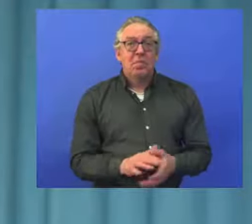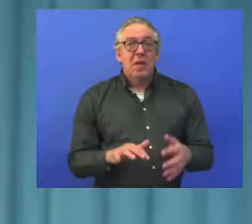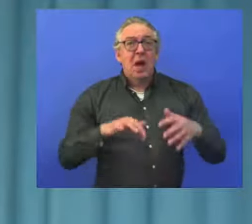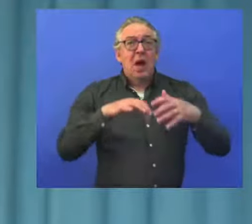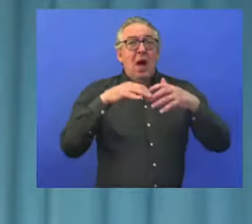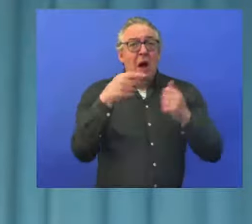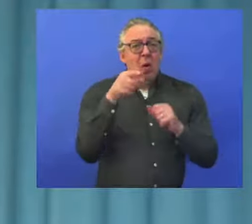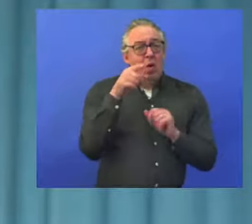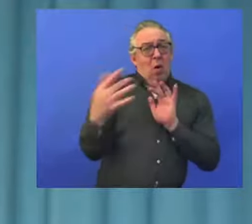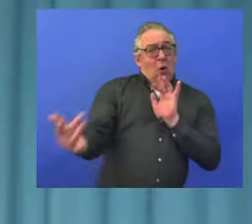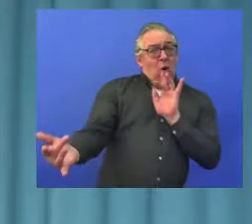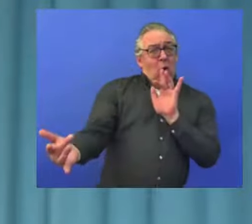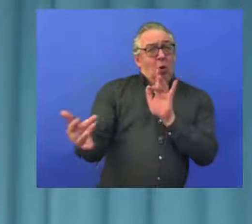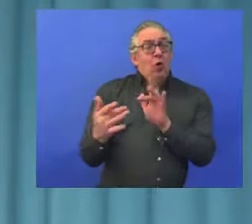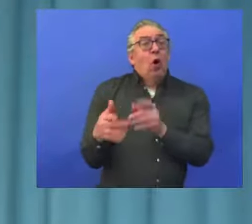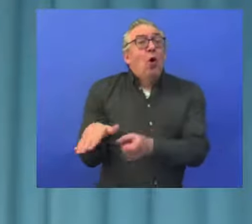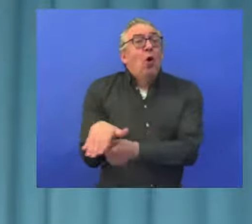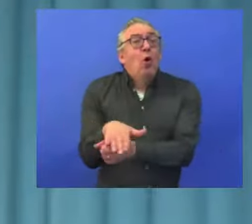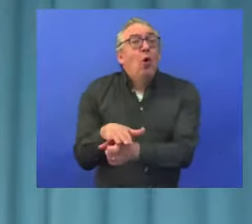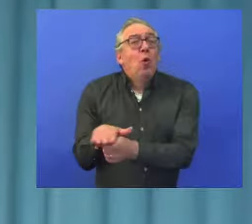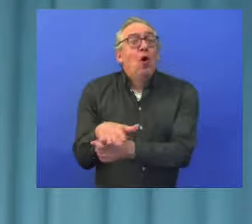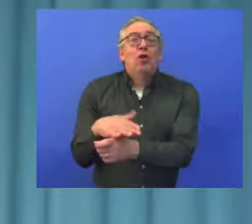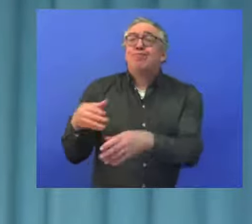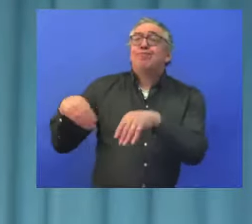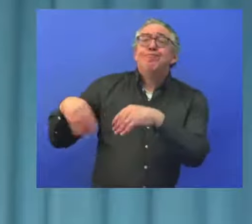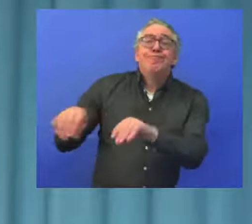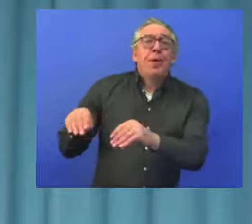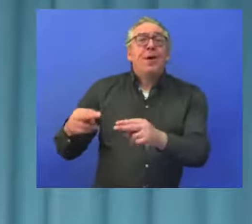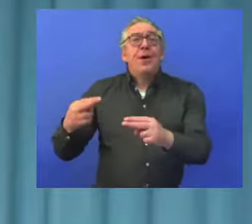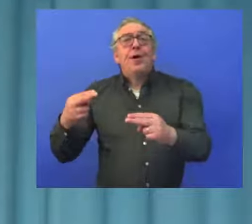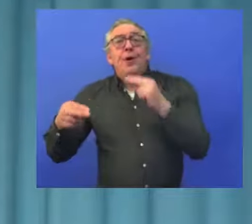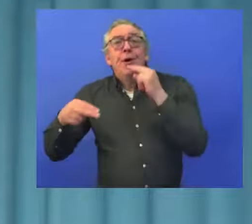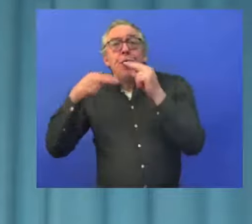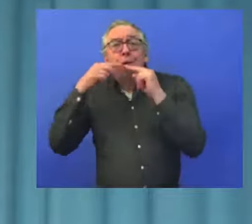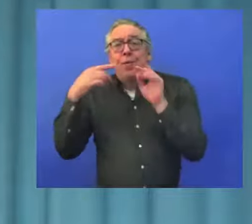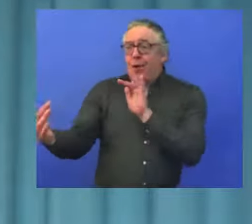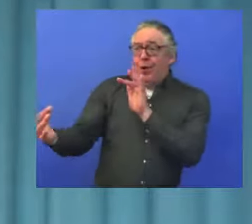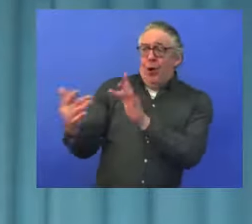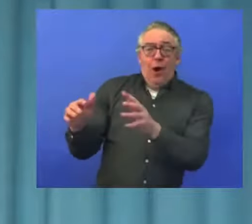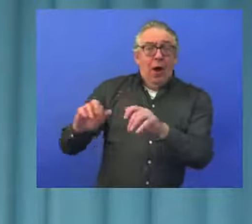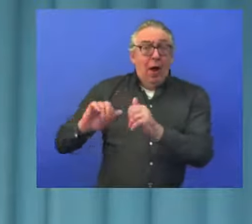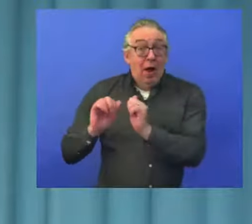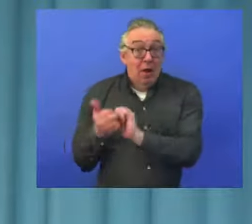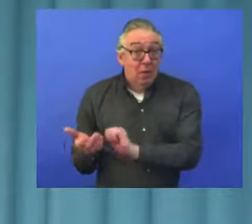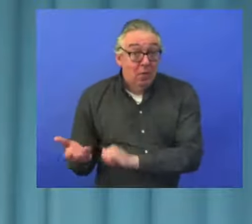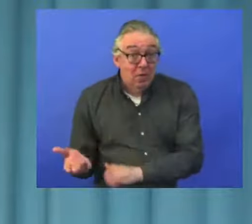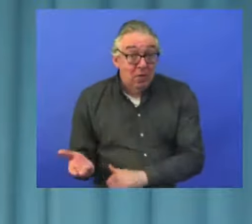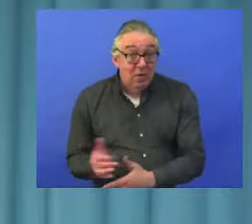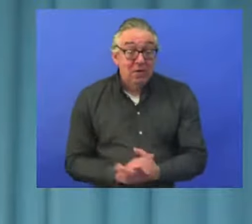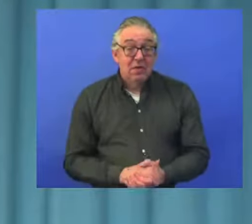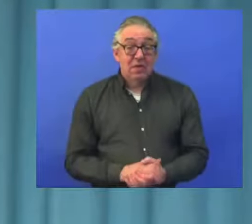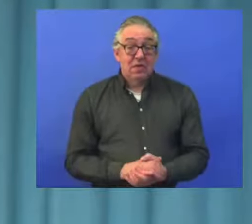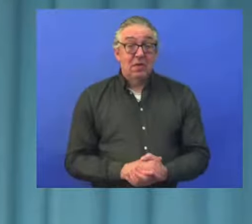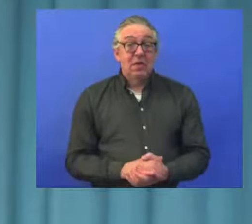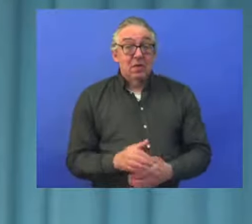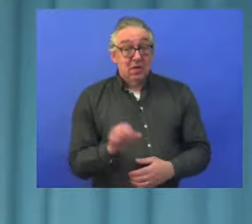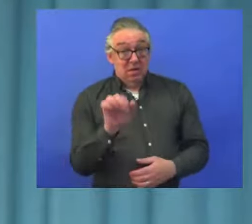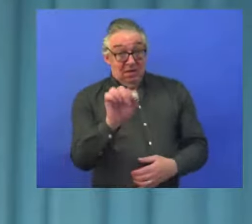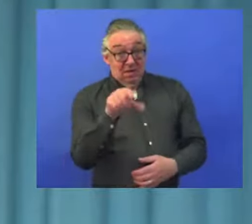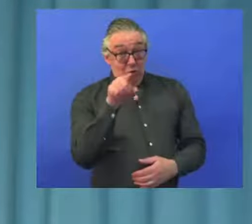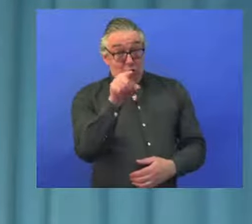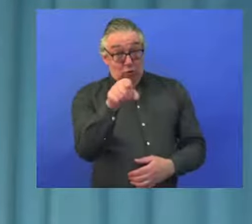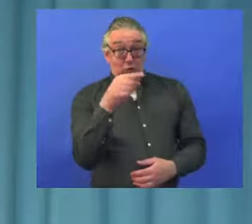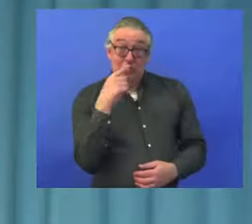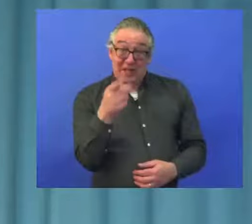react to you? How are we developing the business? Yeah, like the venues you go to and say, like, do you want